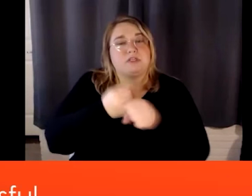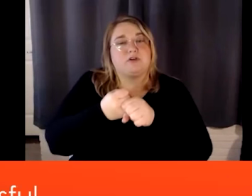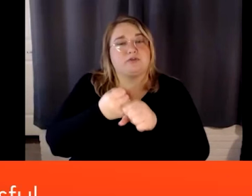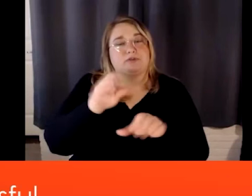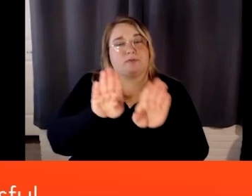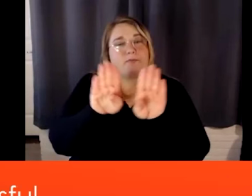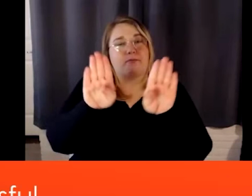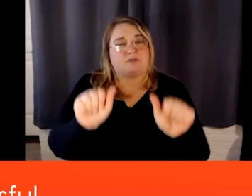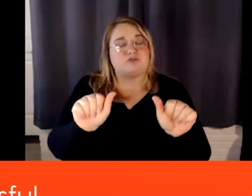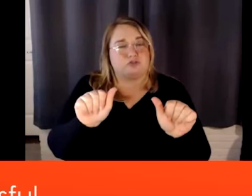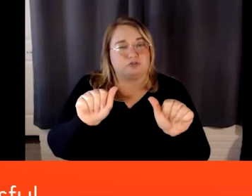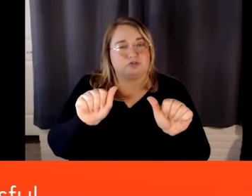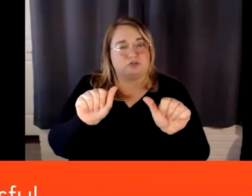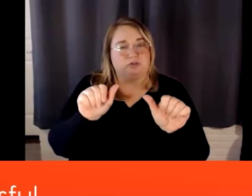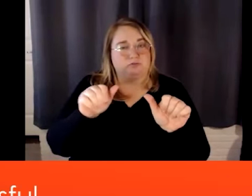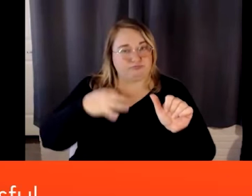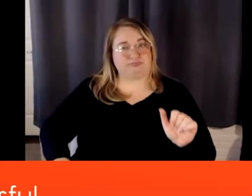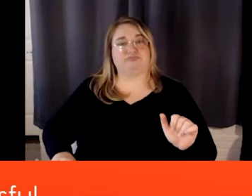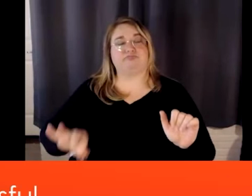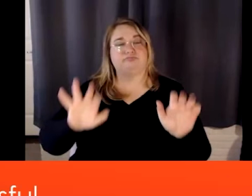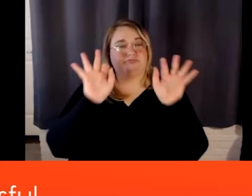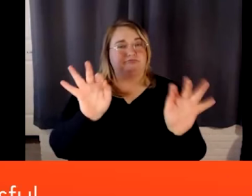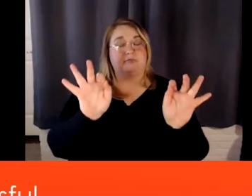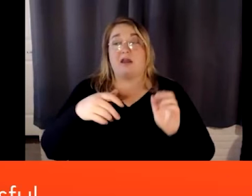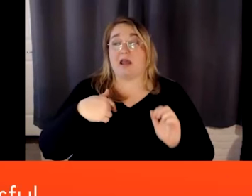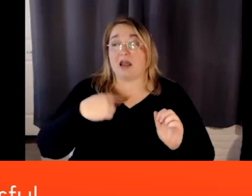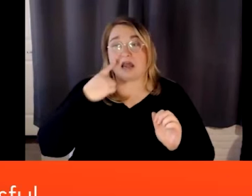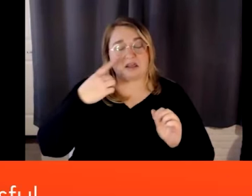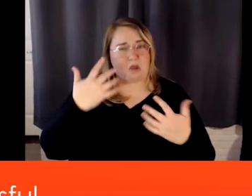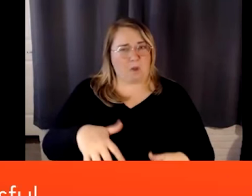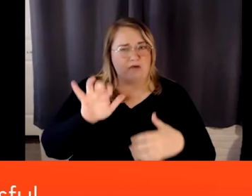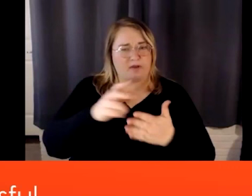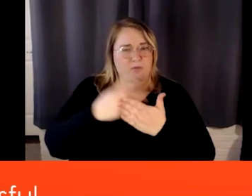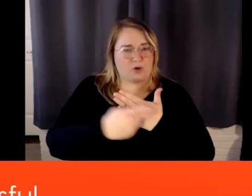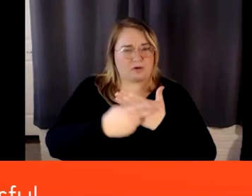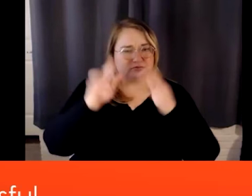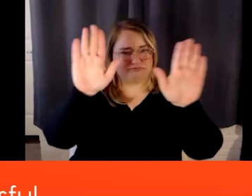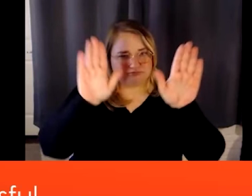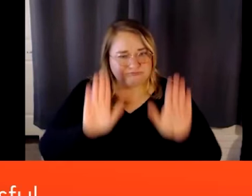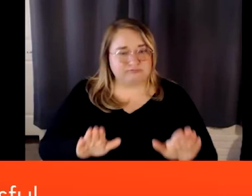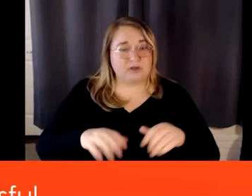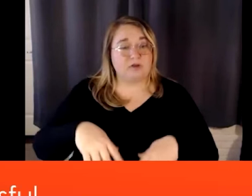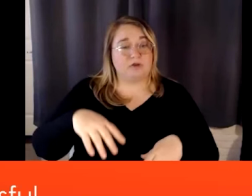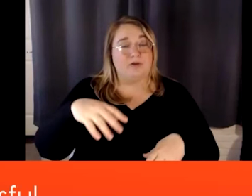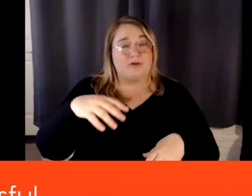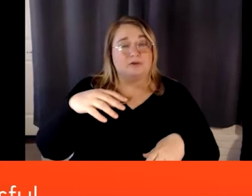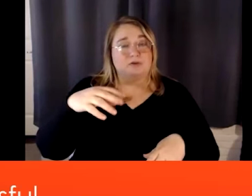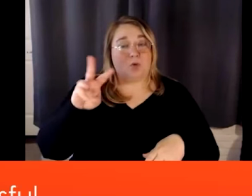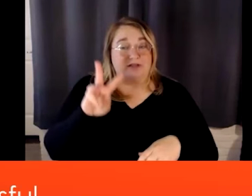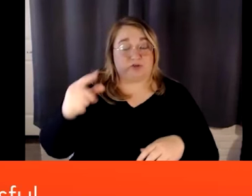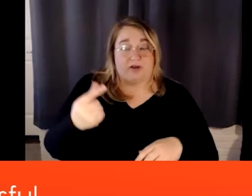And I thought it was a pretty phenomenal program. And Western Governors University